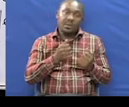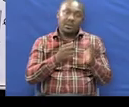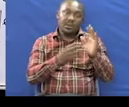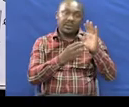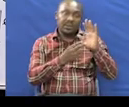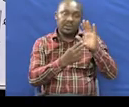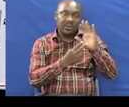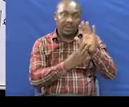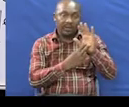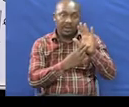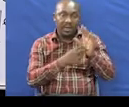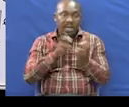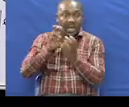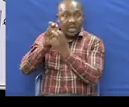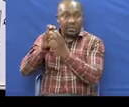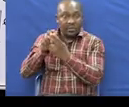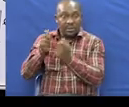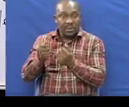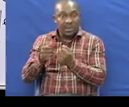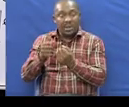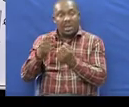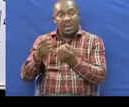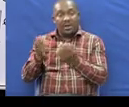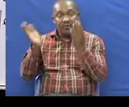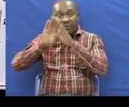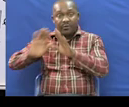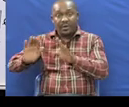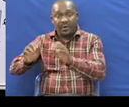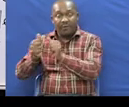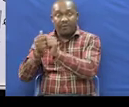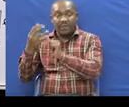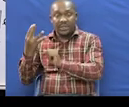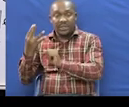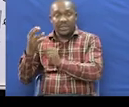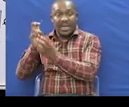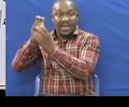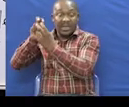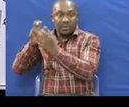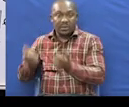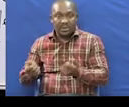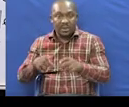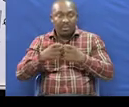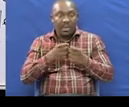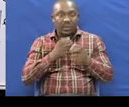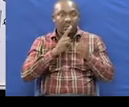5 electrons. As I said, the reason is due to extra stability